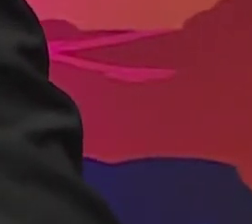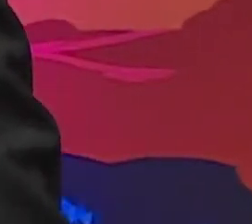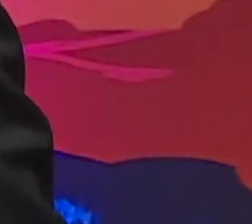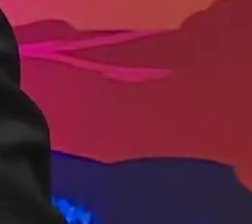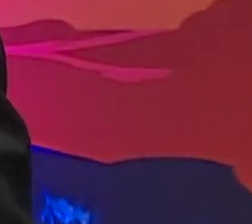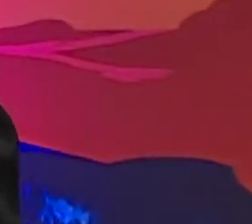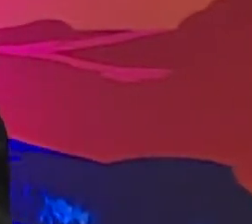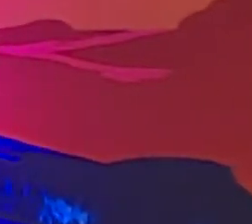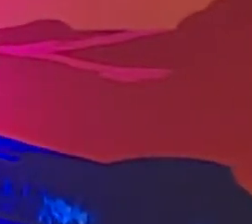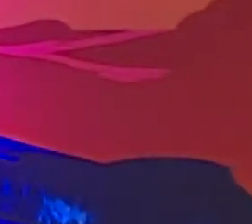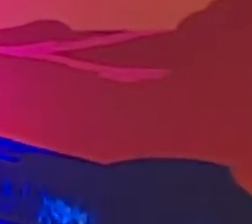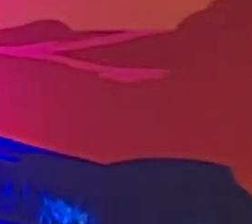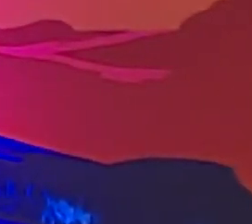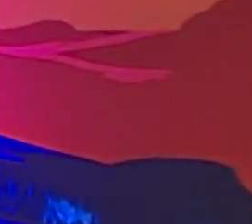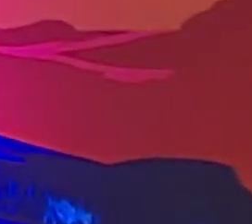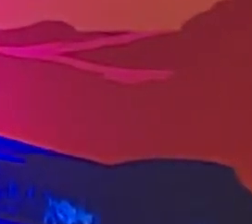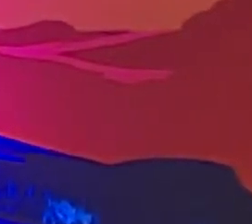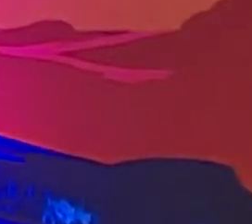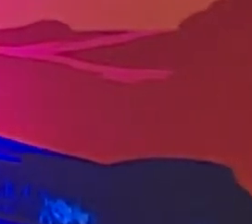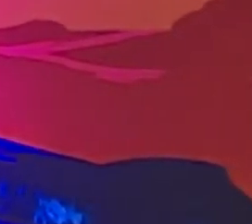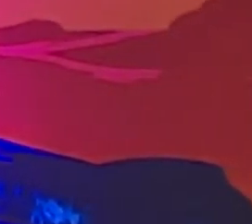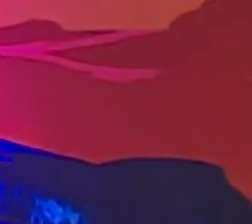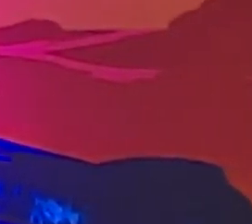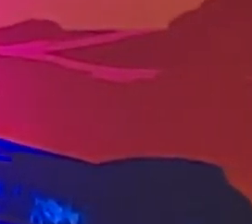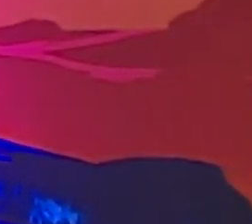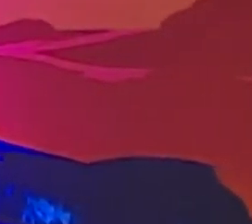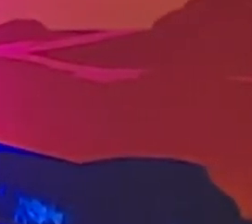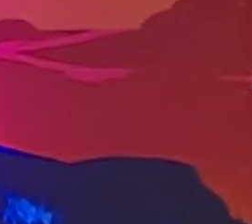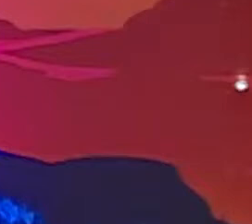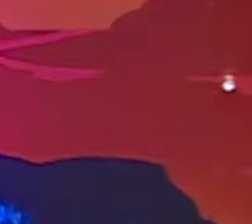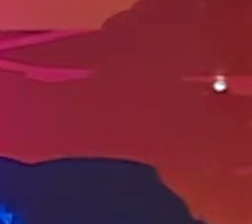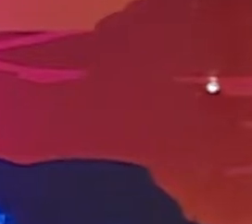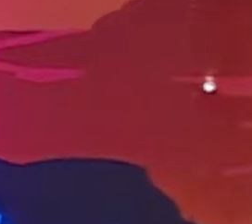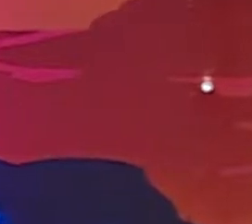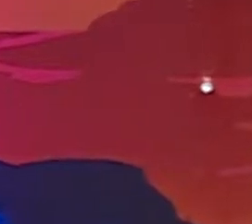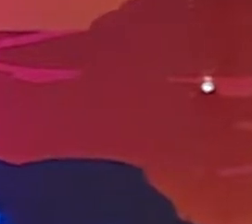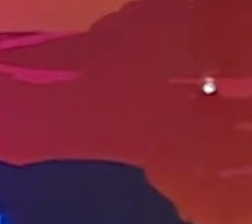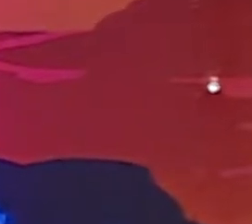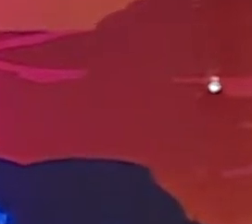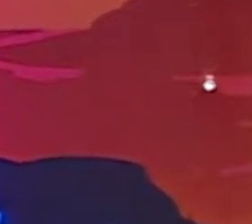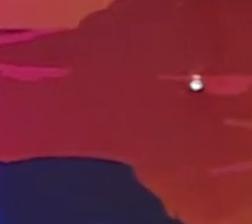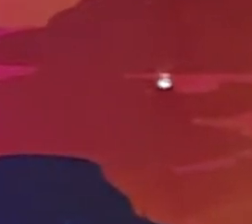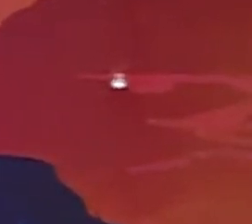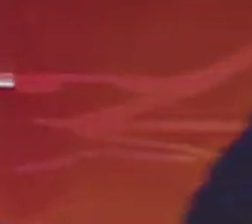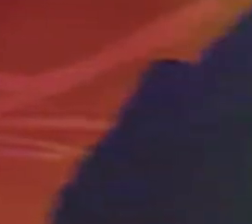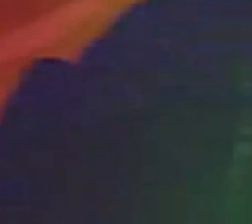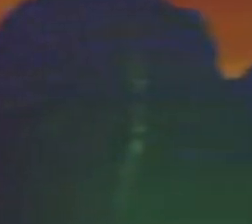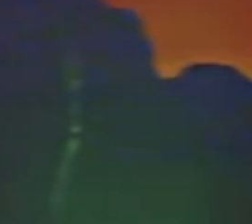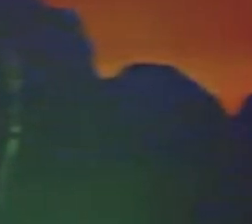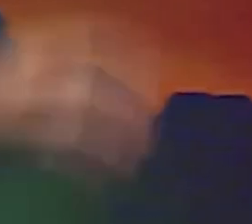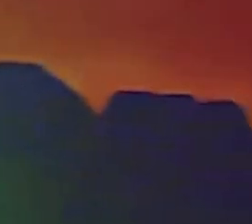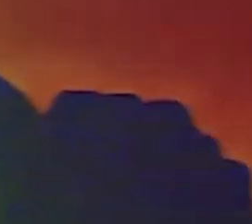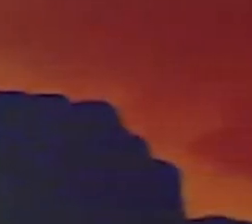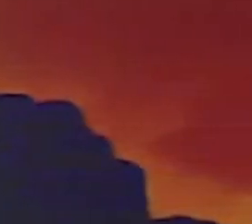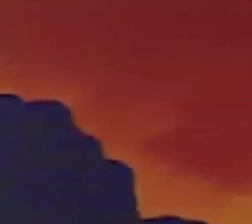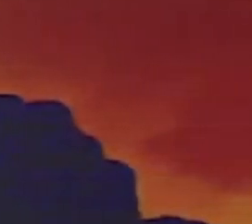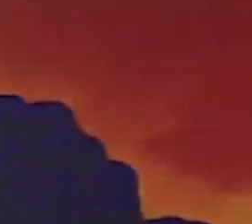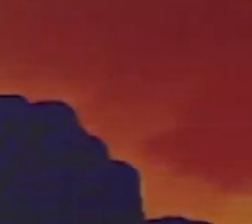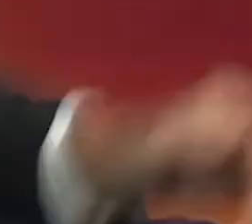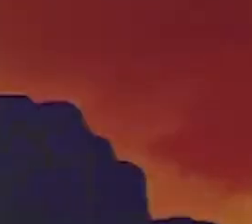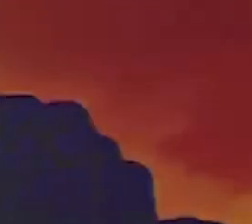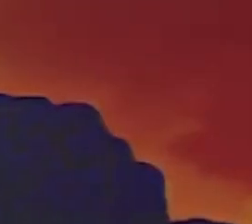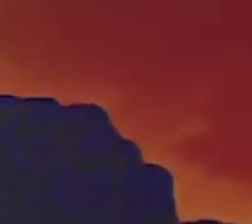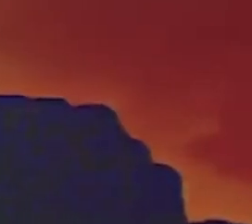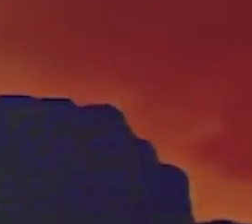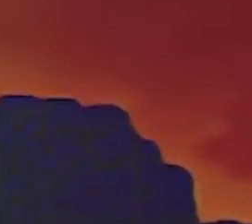so I have slowed down. You should have seen me 50 years ago when I spoke fast. But translators, thank